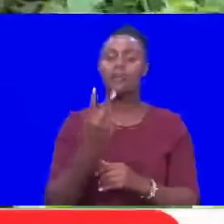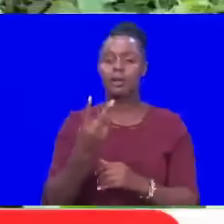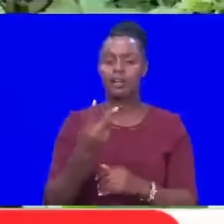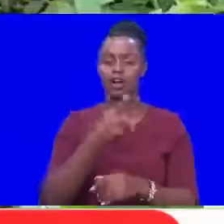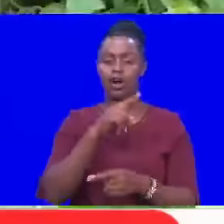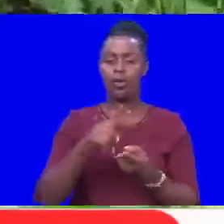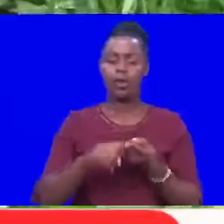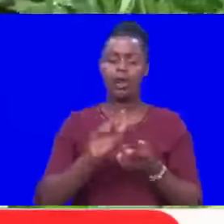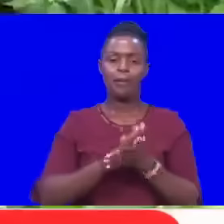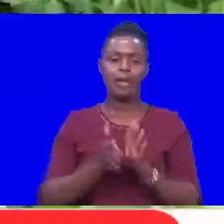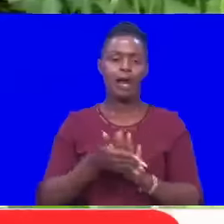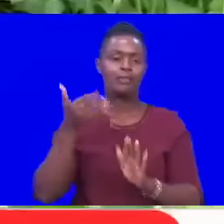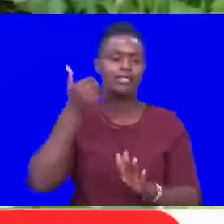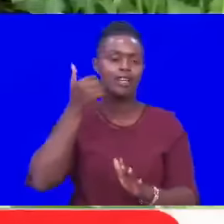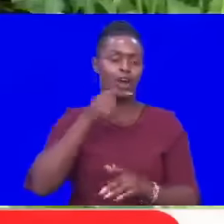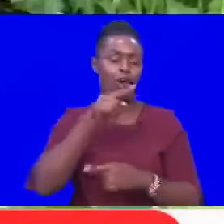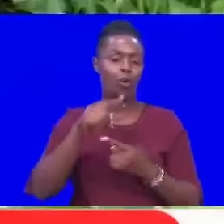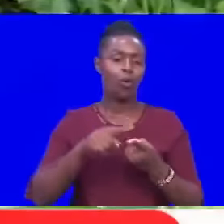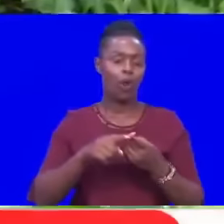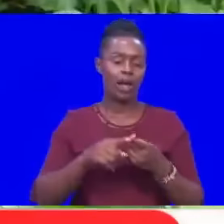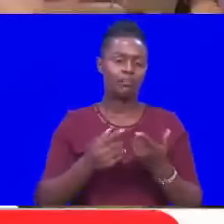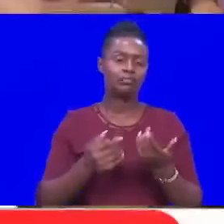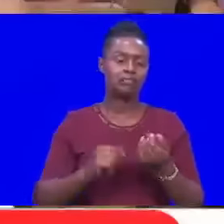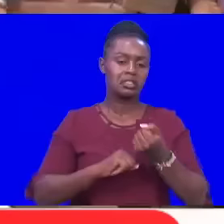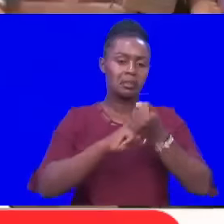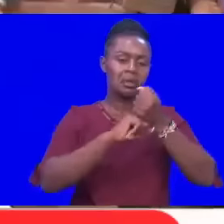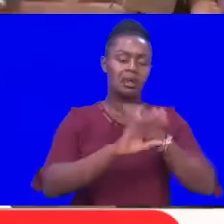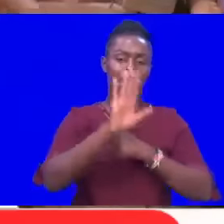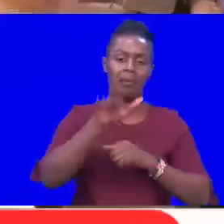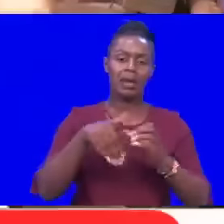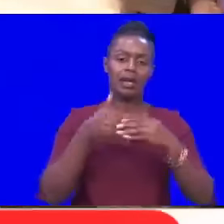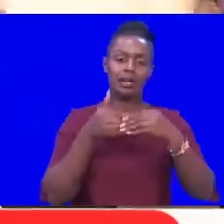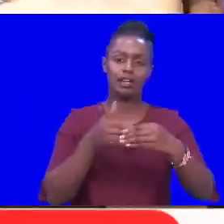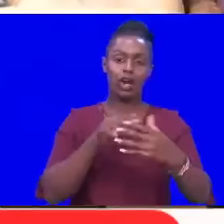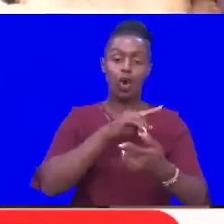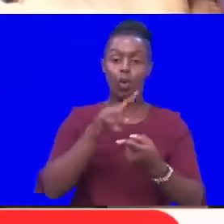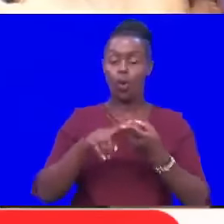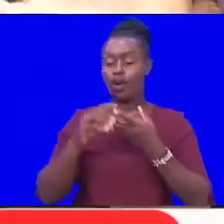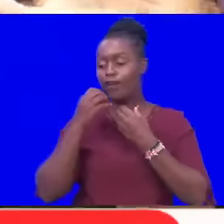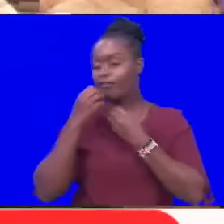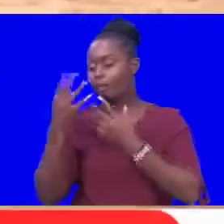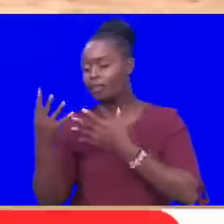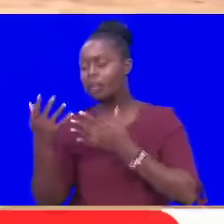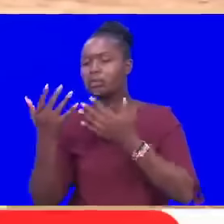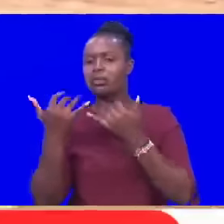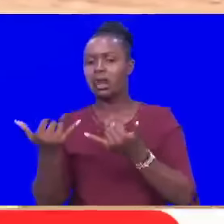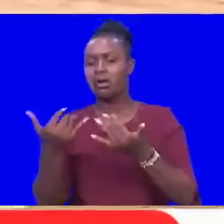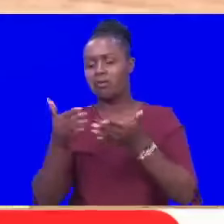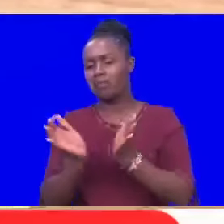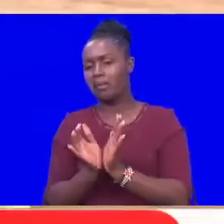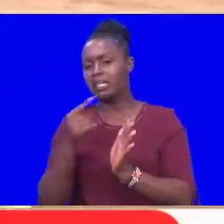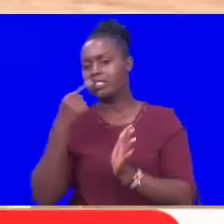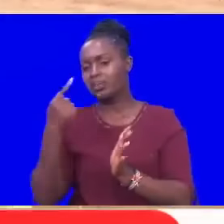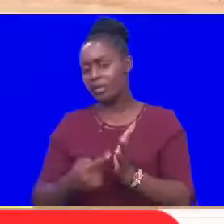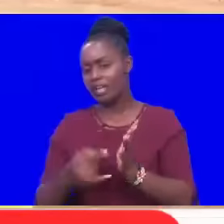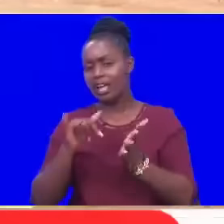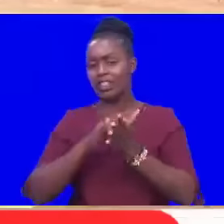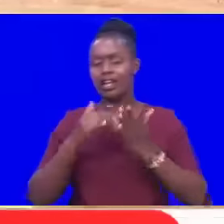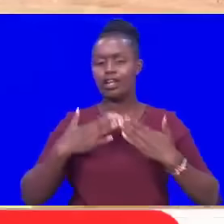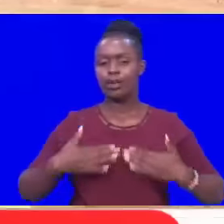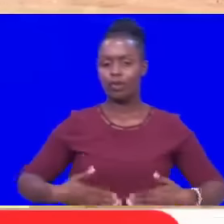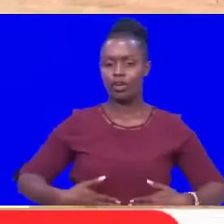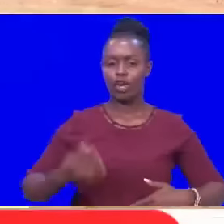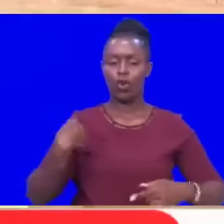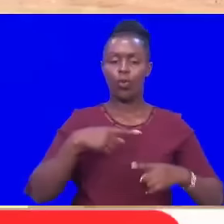under the custody of a guardian. After being informed about her death, Muridhi's family say that the body of the late was